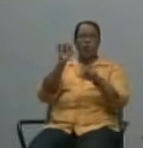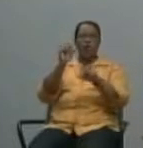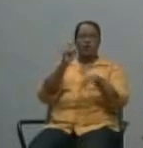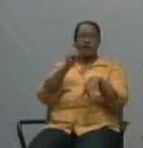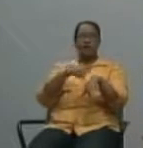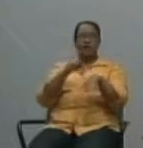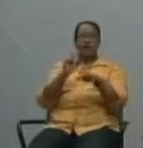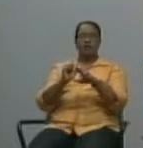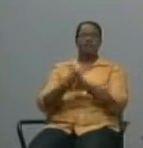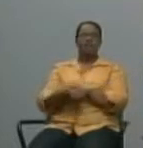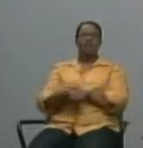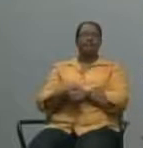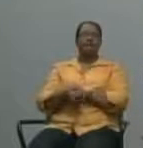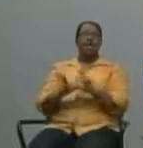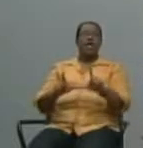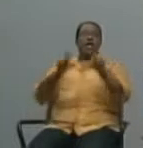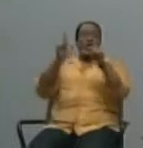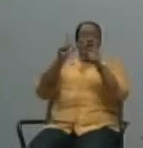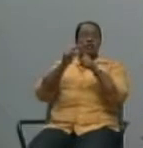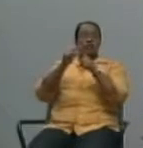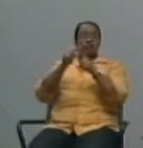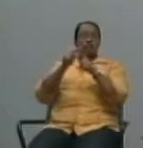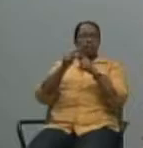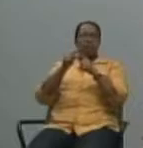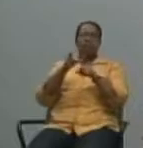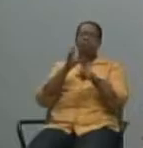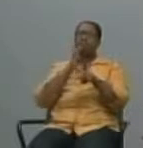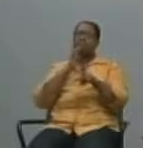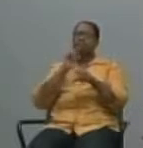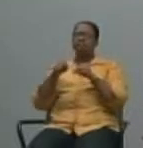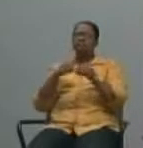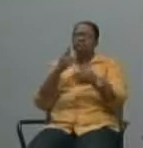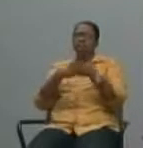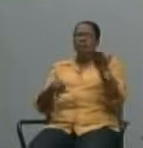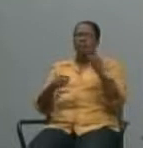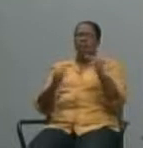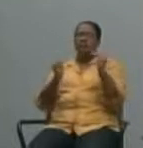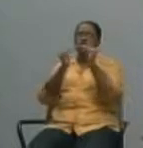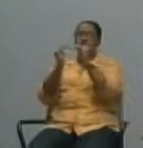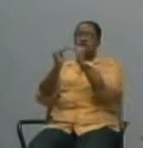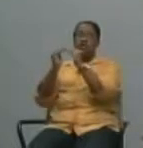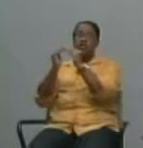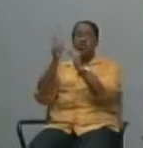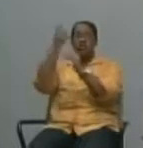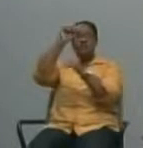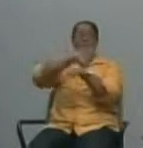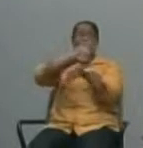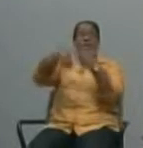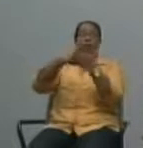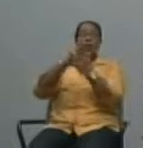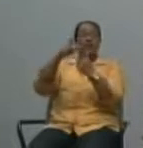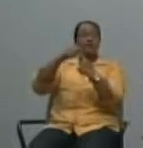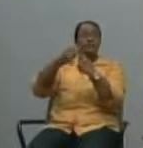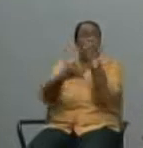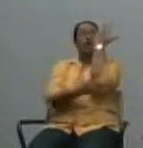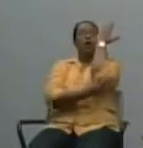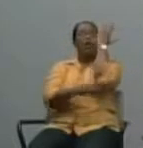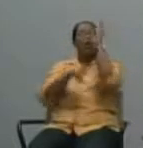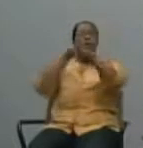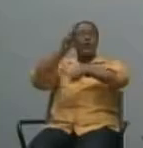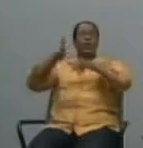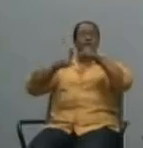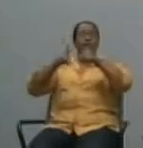Today, the liturgy of the word speaks about justice, justice for all, especially for the poor,